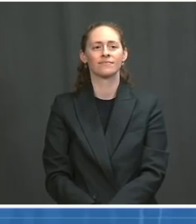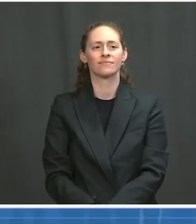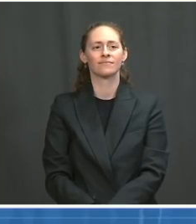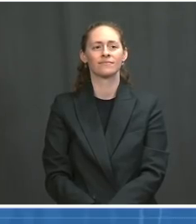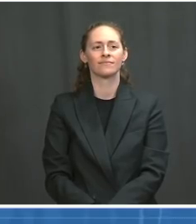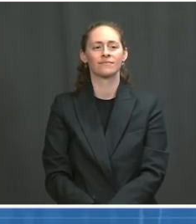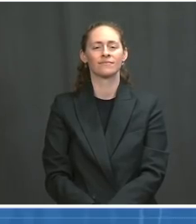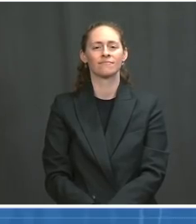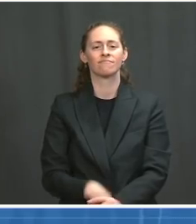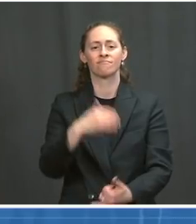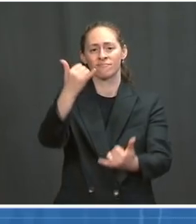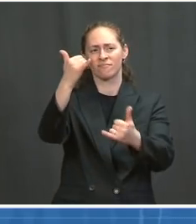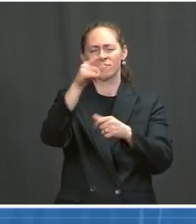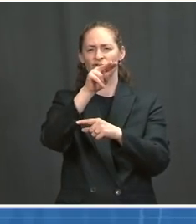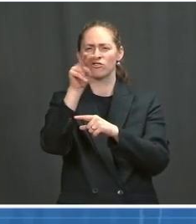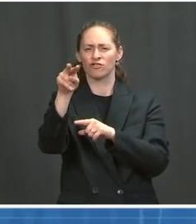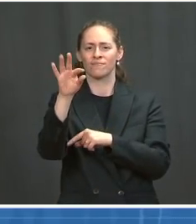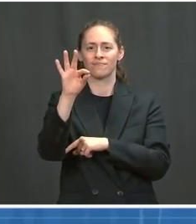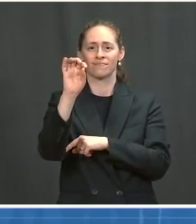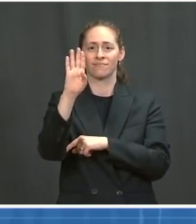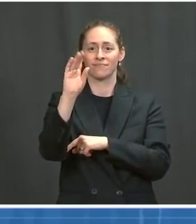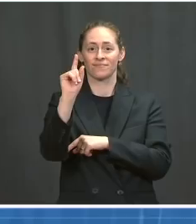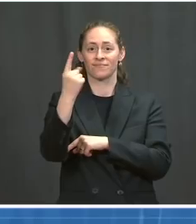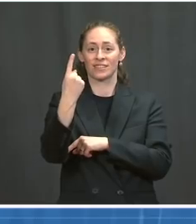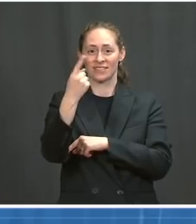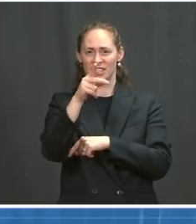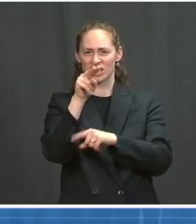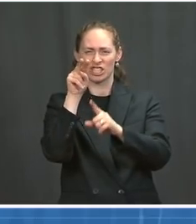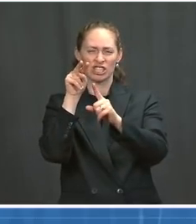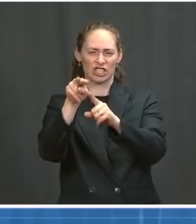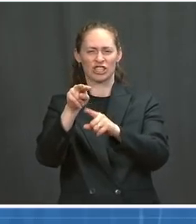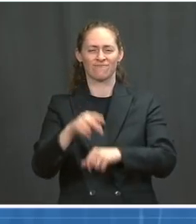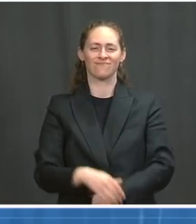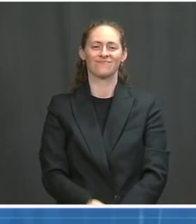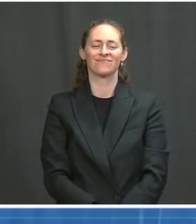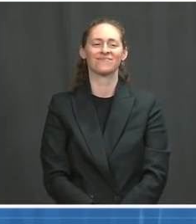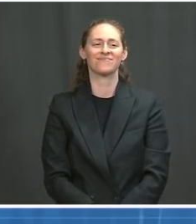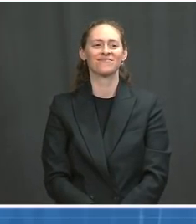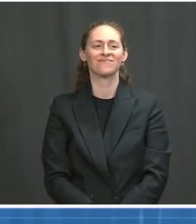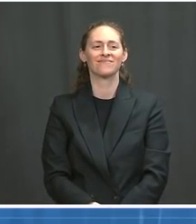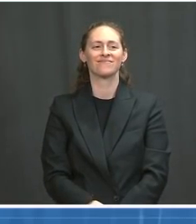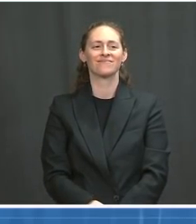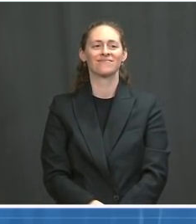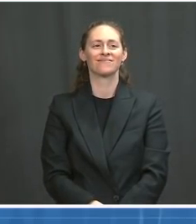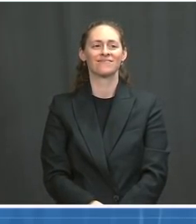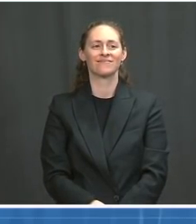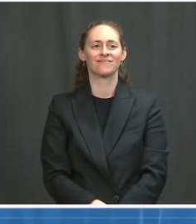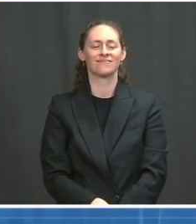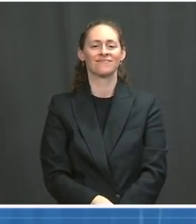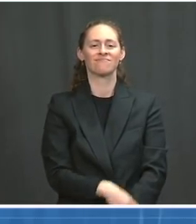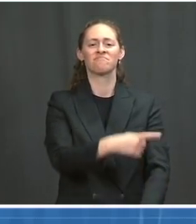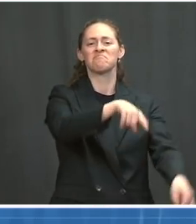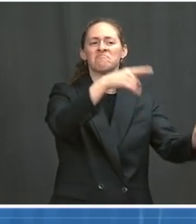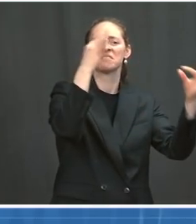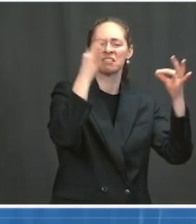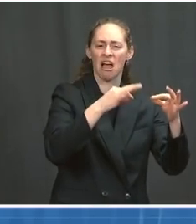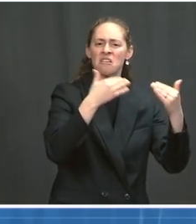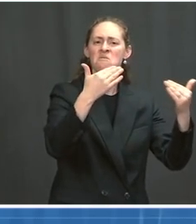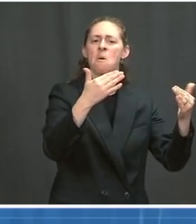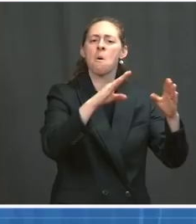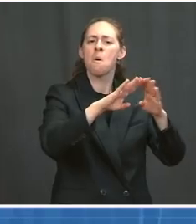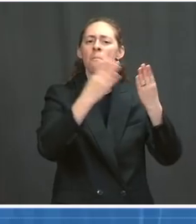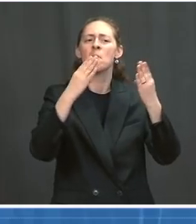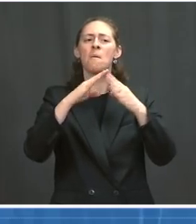the 1st. What they did is they began to reopen, and one would expect you might see a surge